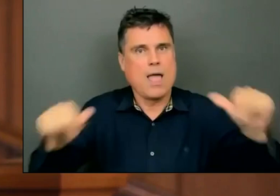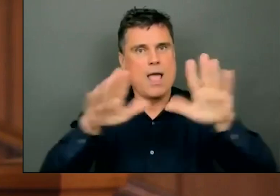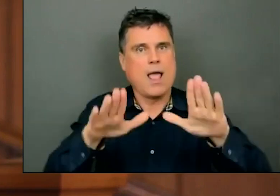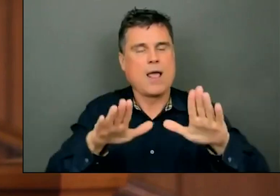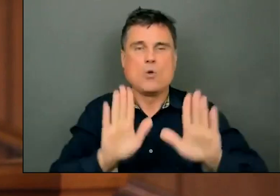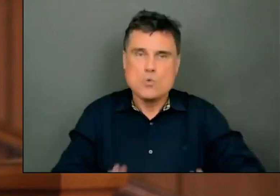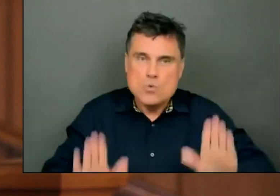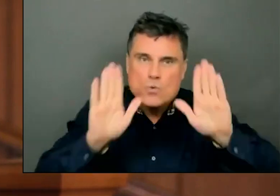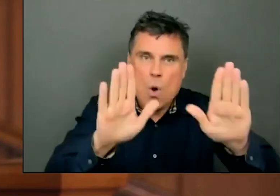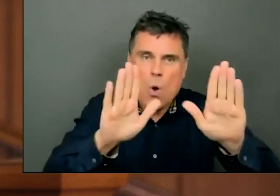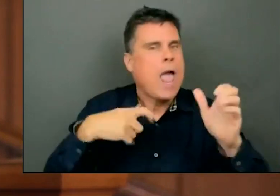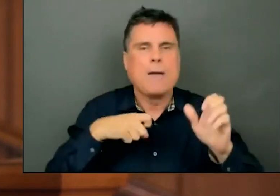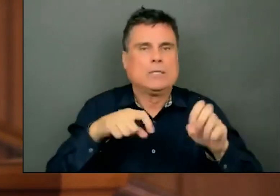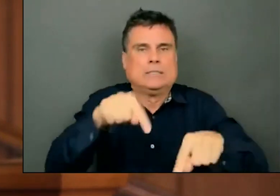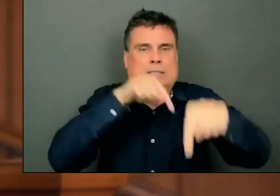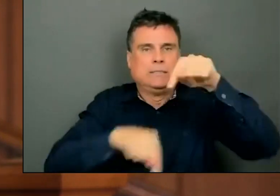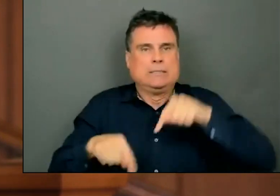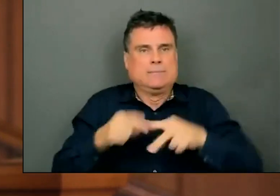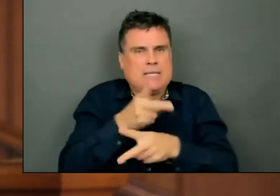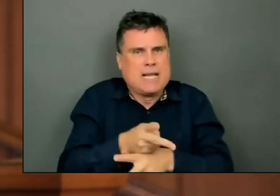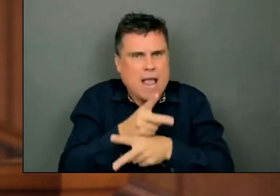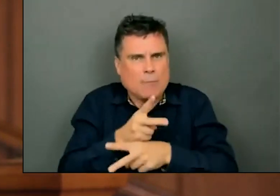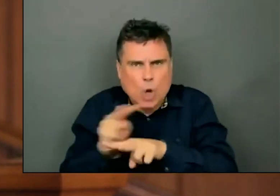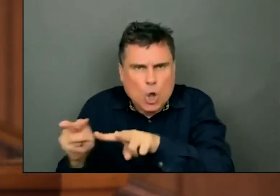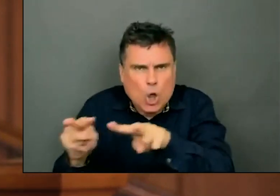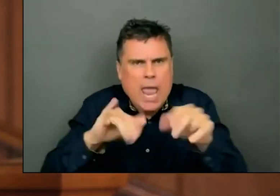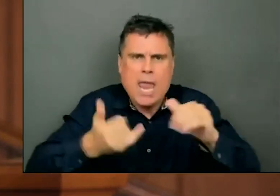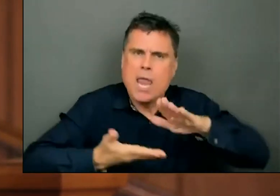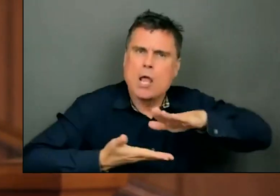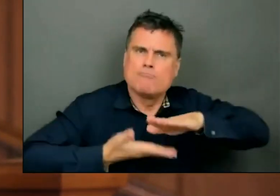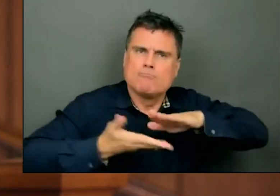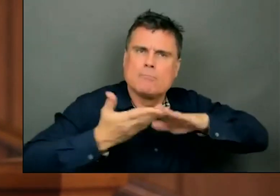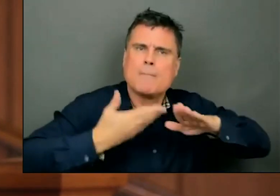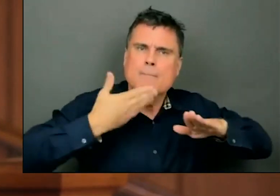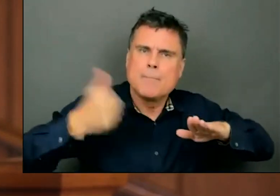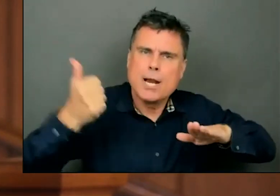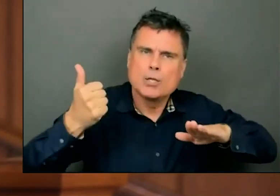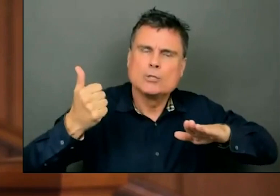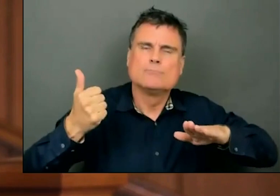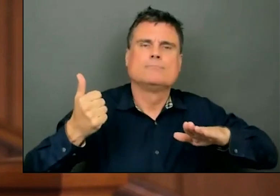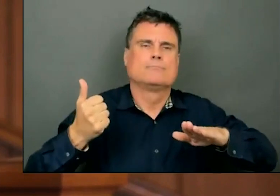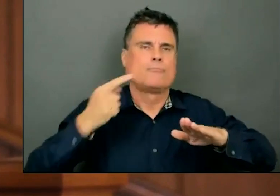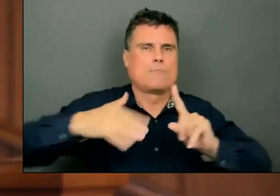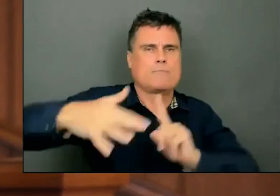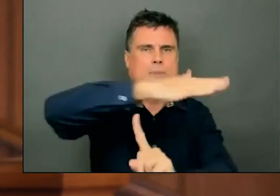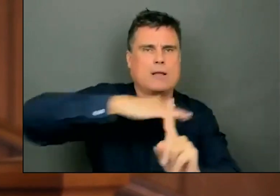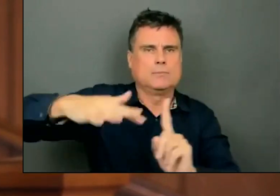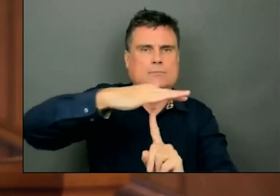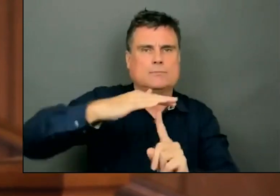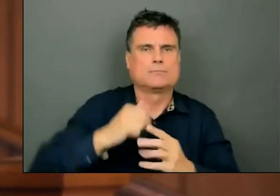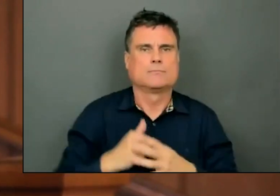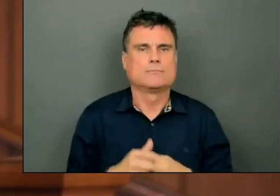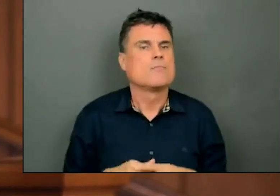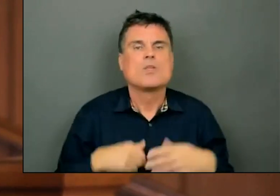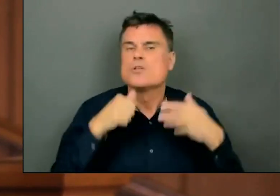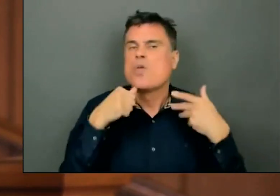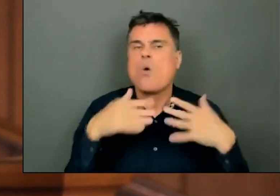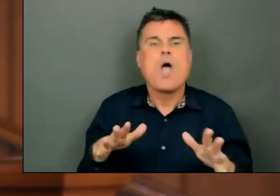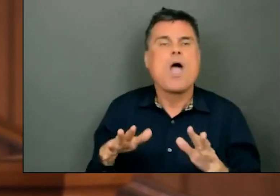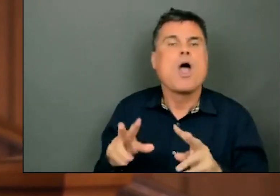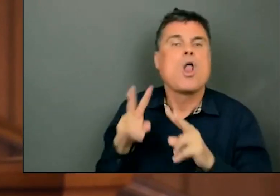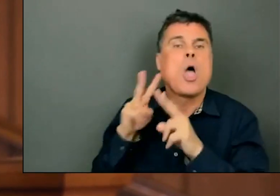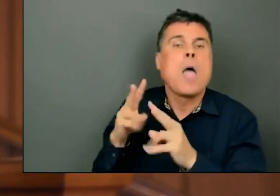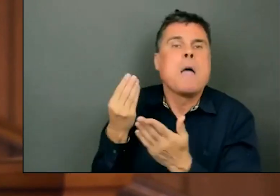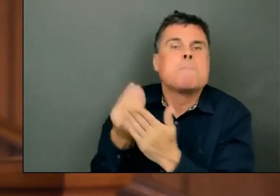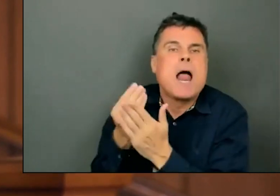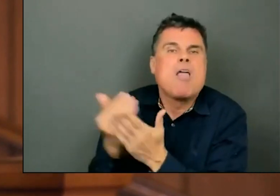ministry once again, as it had been historically in British Columbia, not to just focus on harvesting values, but all of the other values that